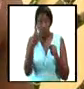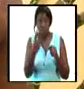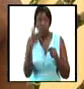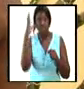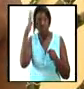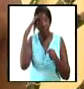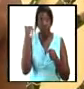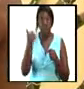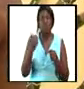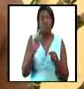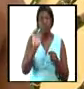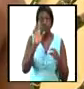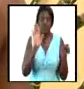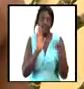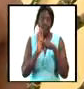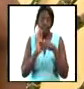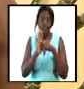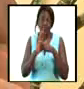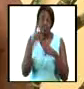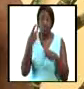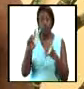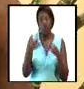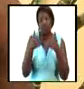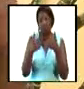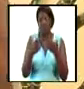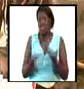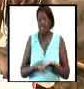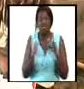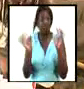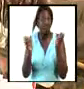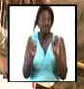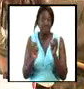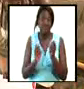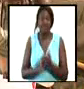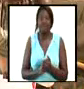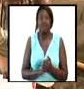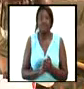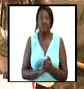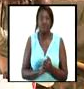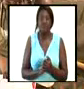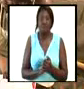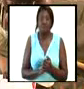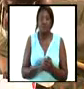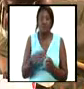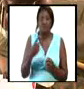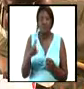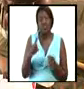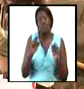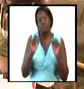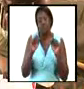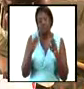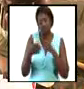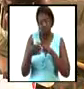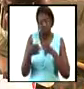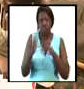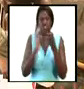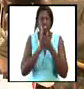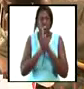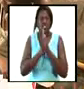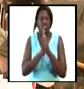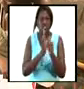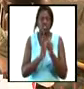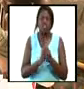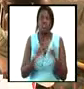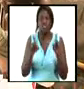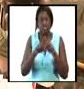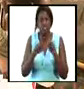a really negative attitude which is not helpful to you. Comprehension skills are not only for school, but are life skills that you will need